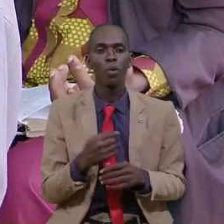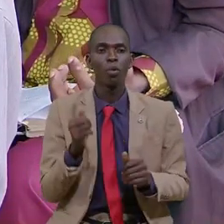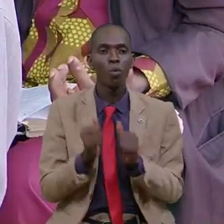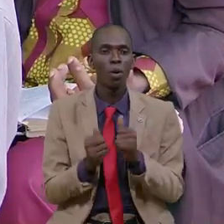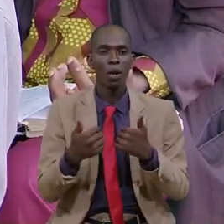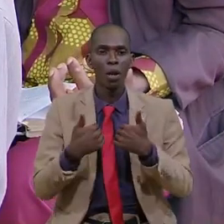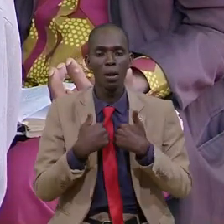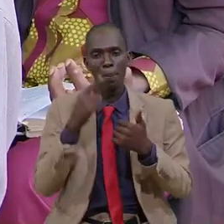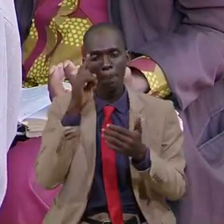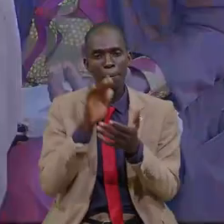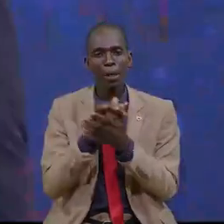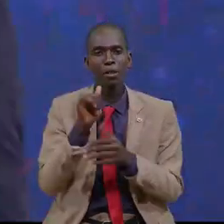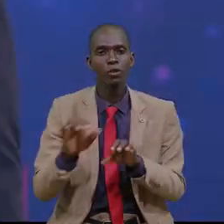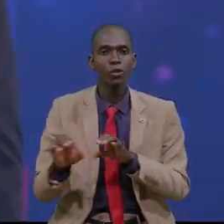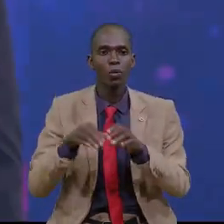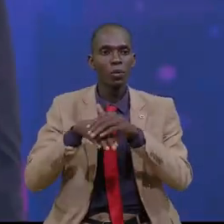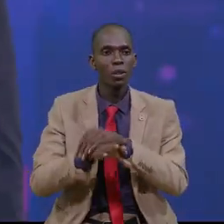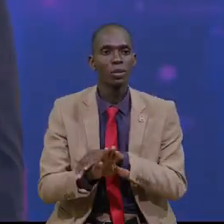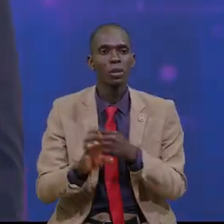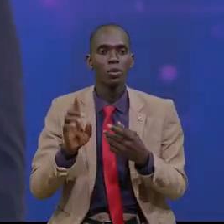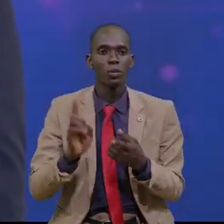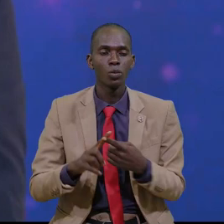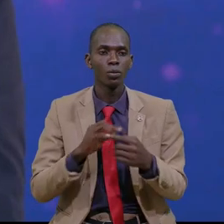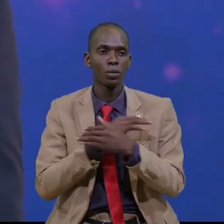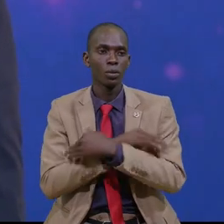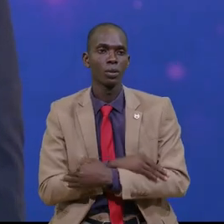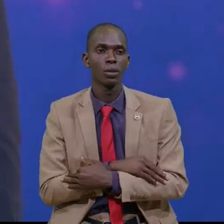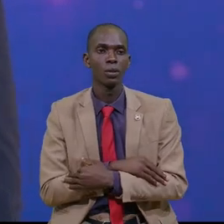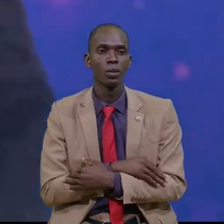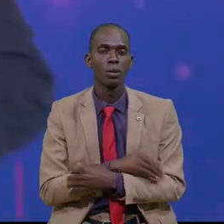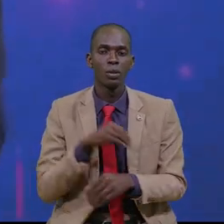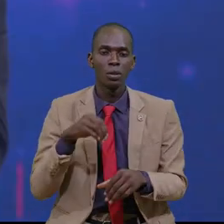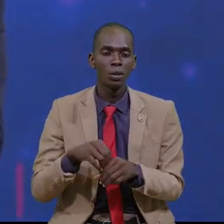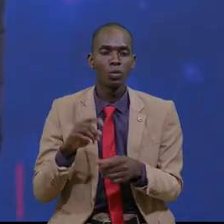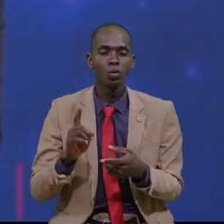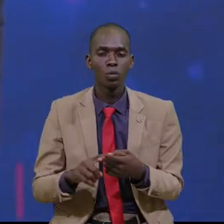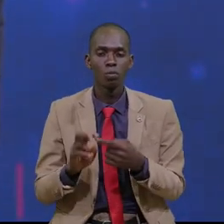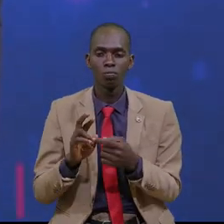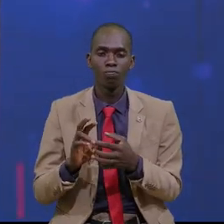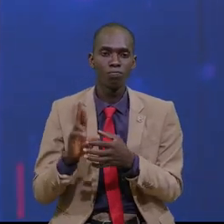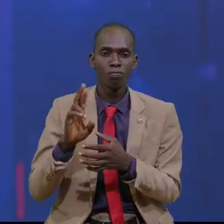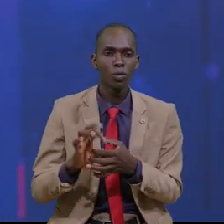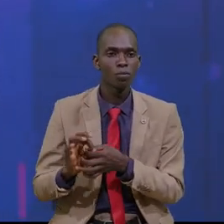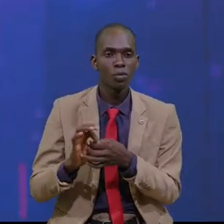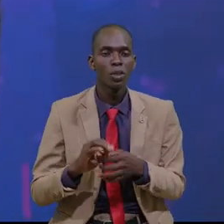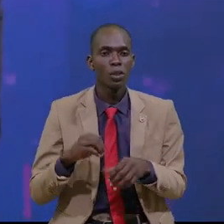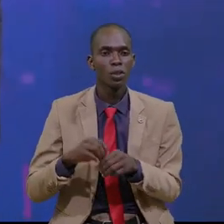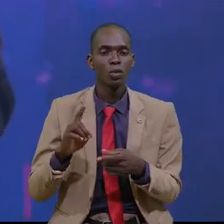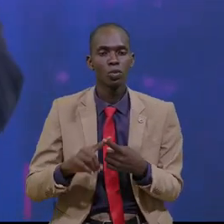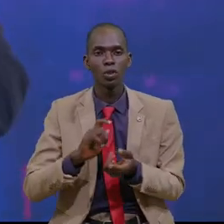believed do enter into rest, into reconciliation, into regeneration,